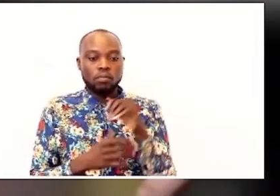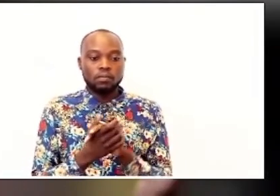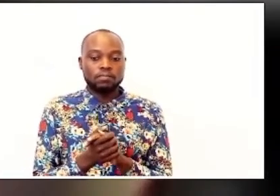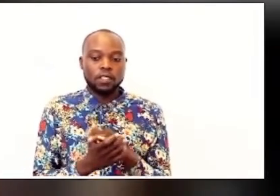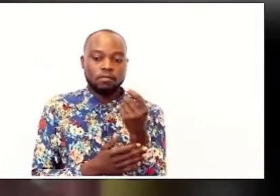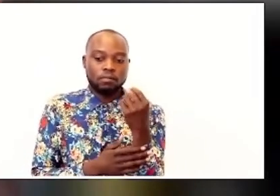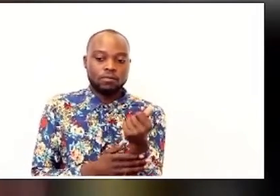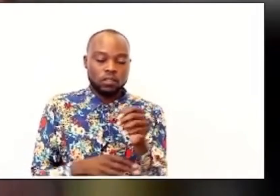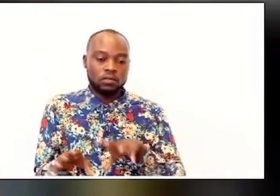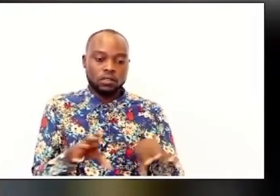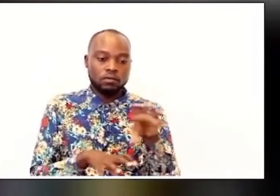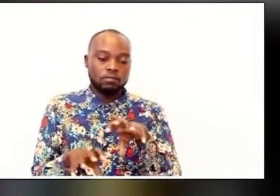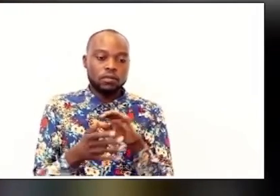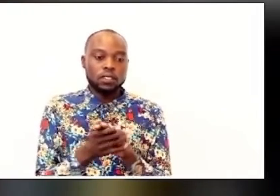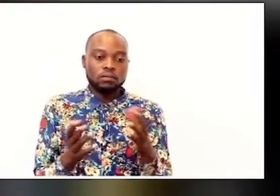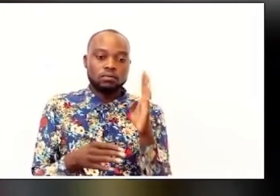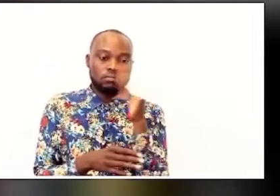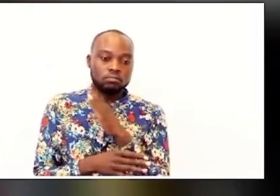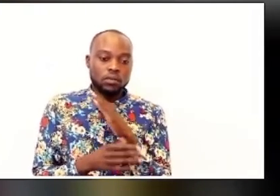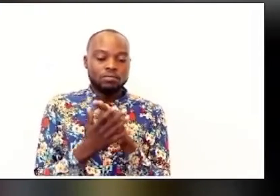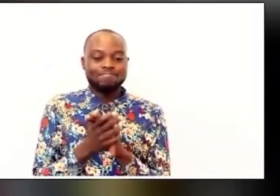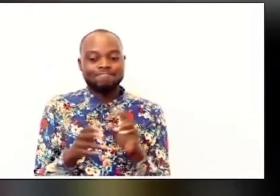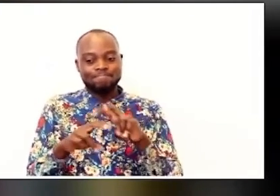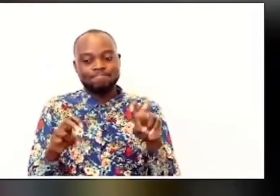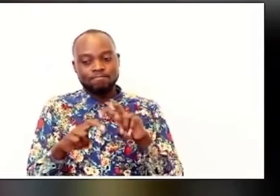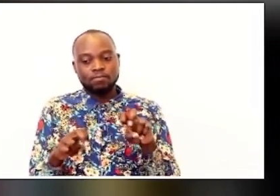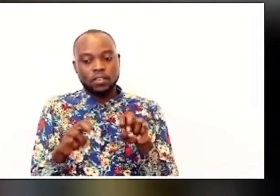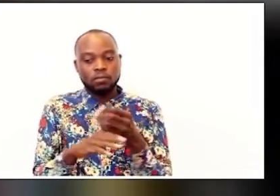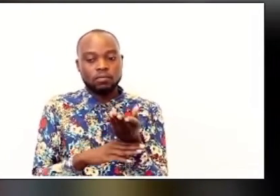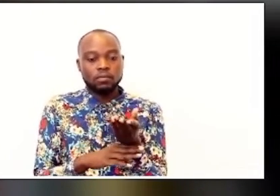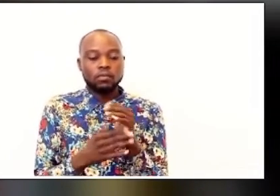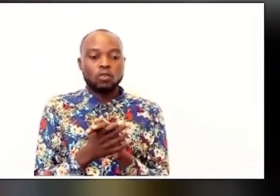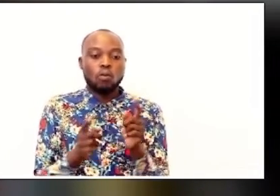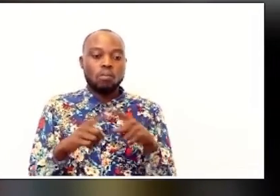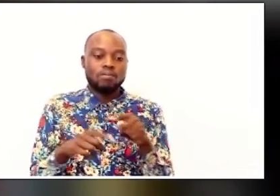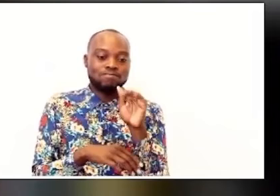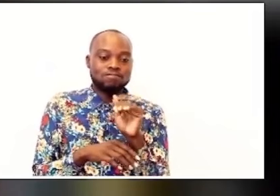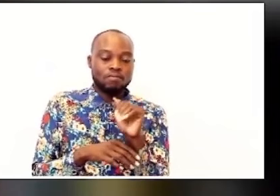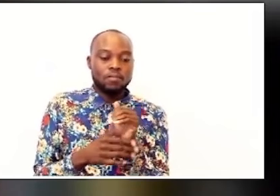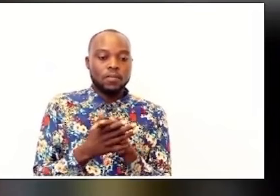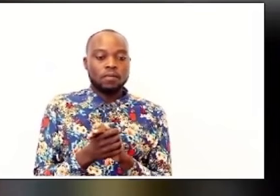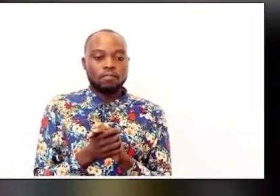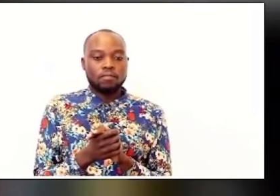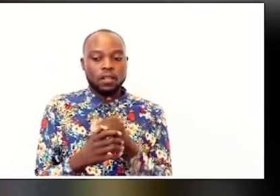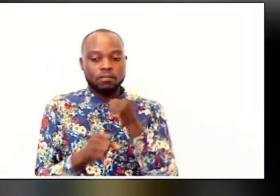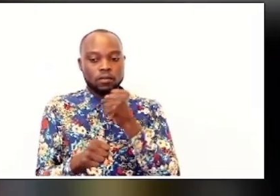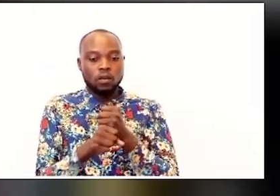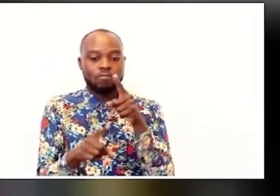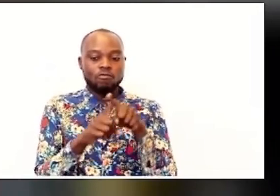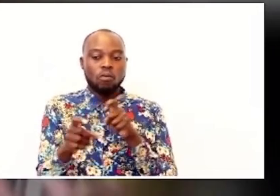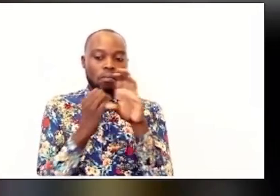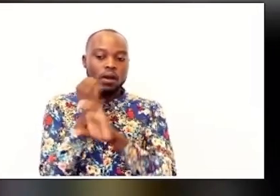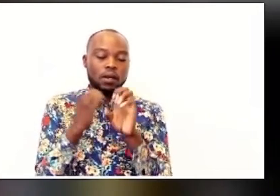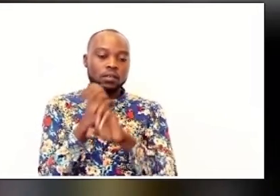financial services, which end up hurting our domestic investors and inviting speculative attacks from abroad,